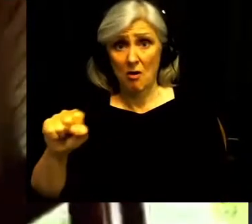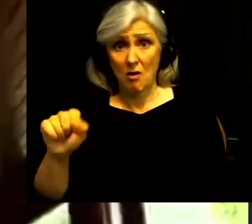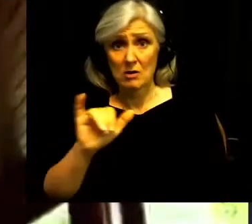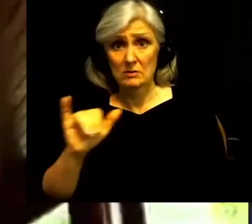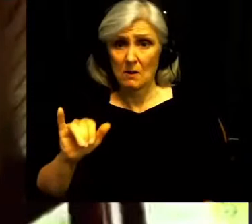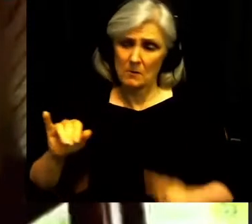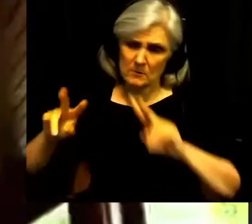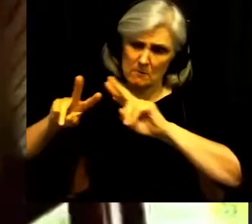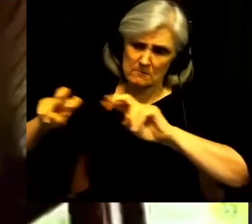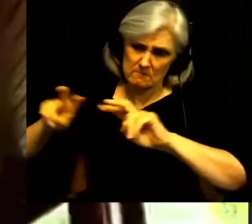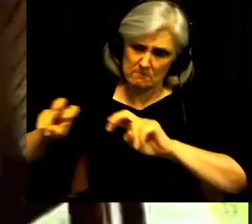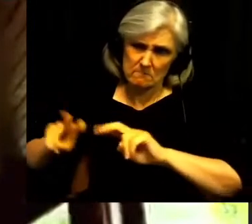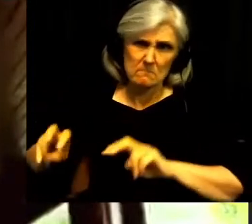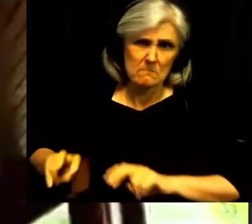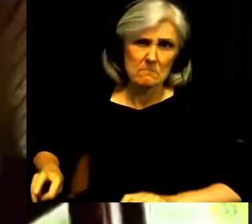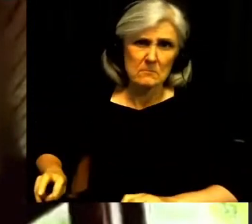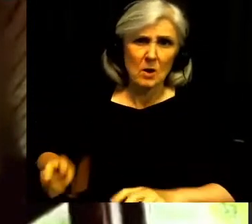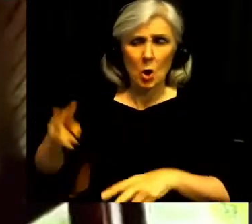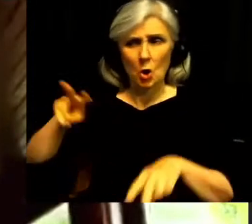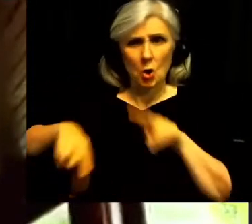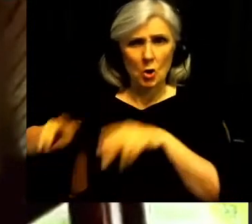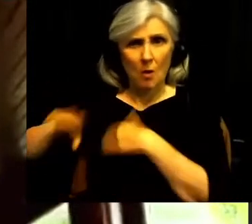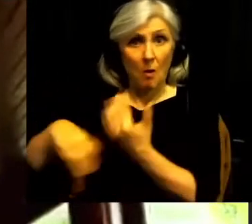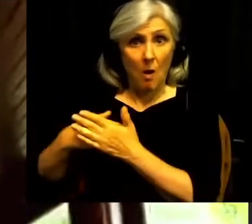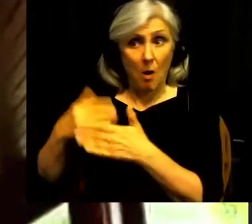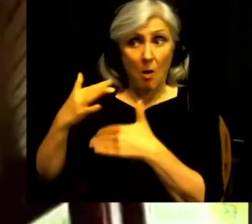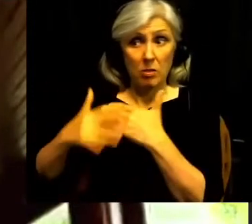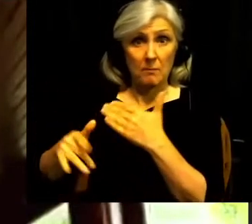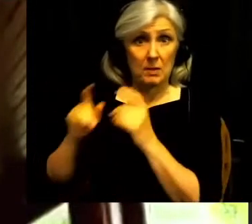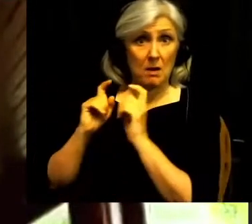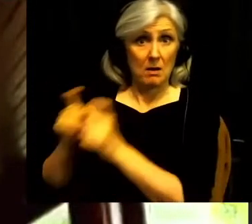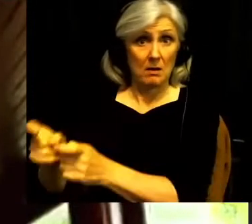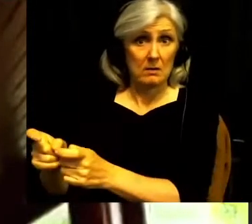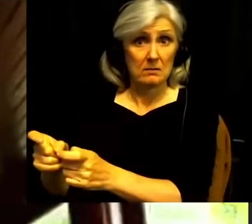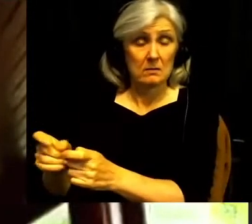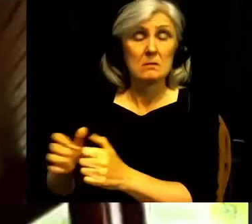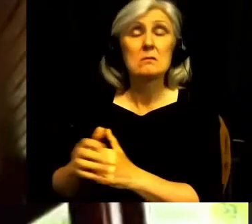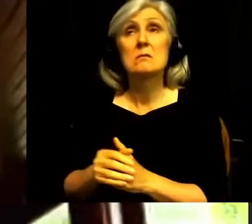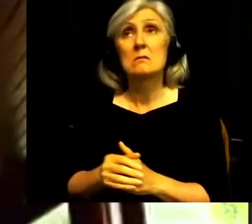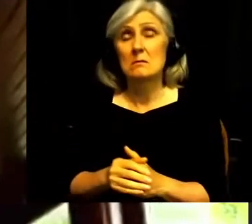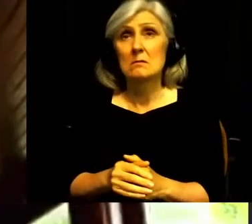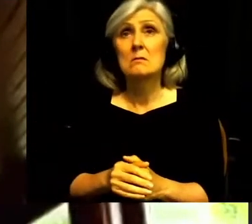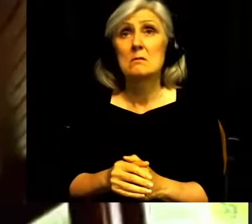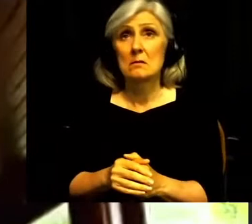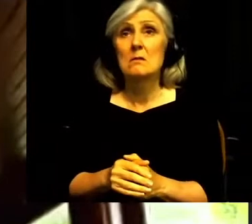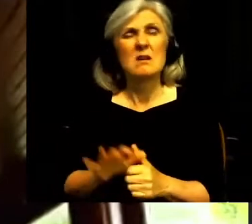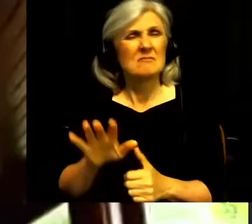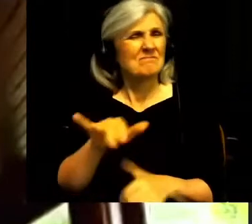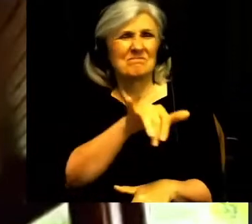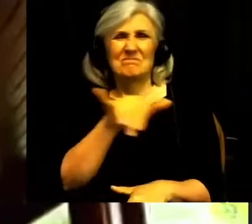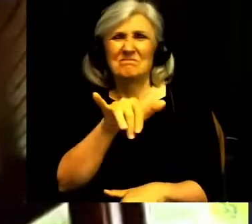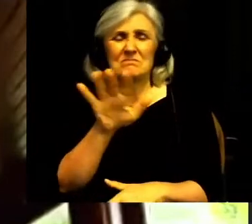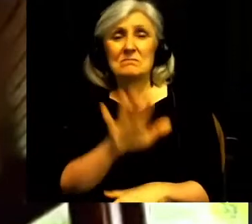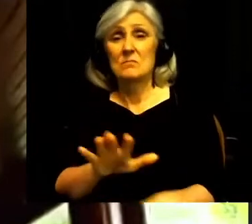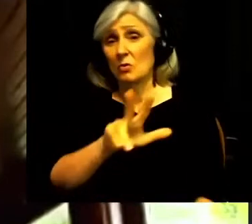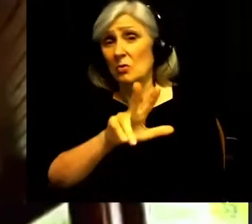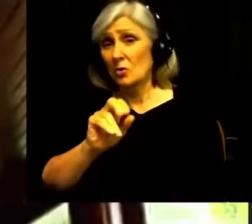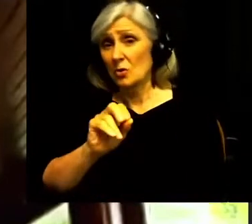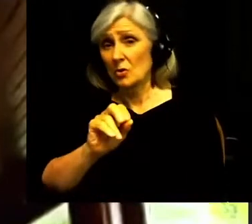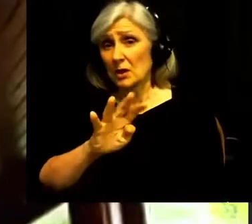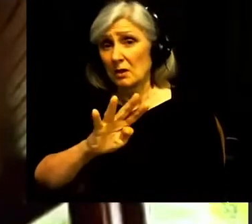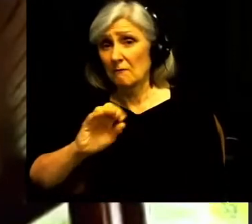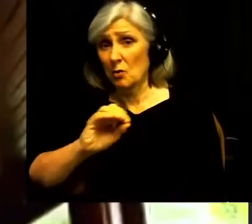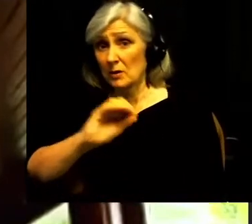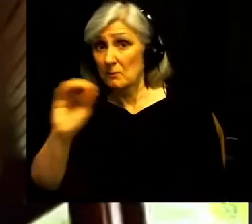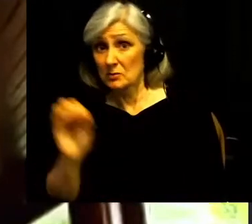of antibodies against SARS-CoV-2, and varies somewhat regionally, but that's been also in the range of 30 to 40%. So